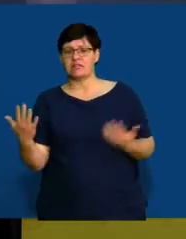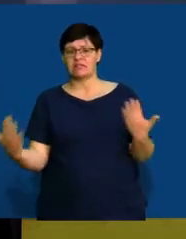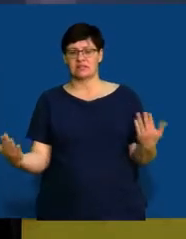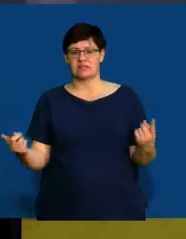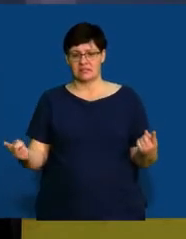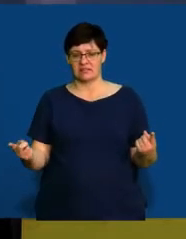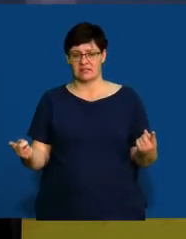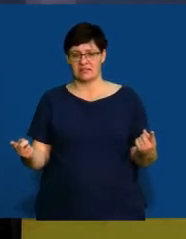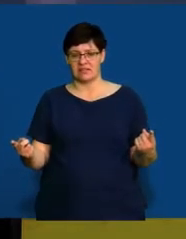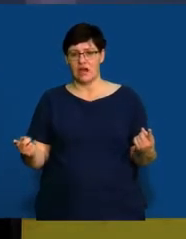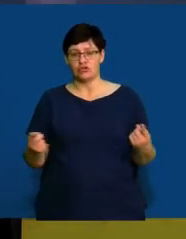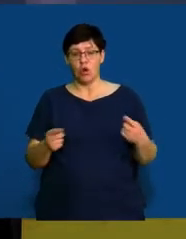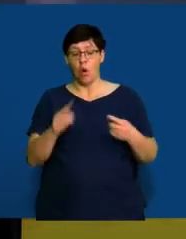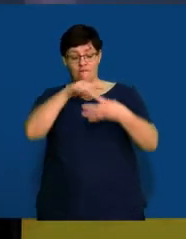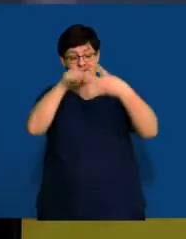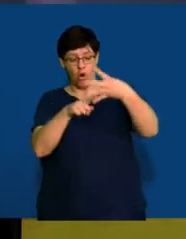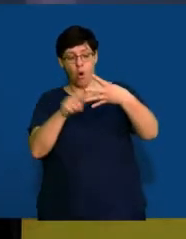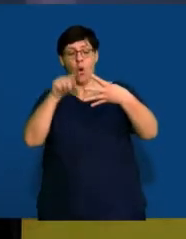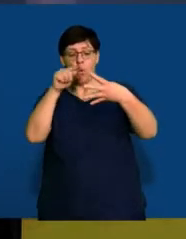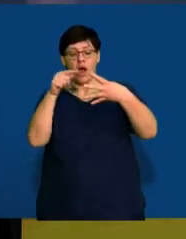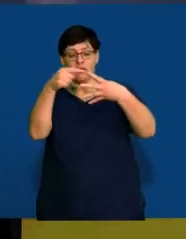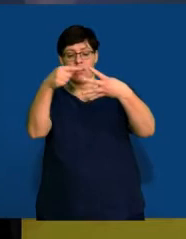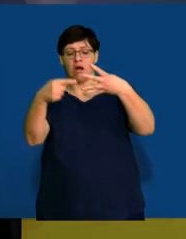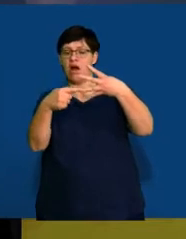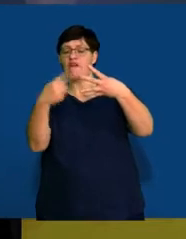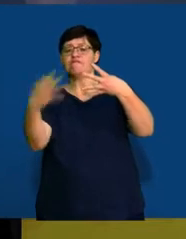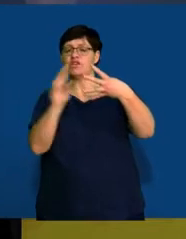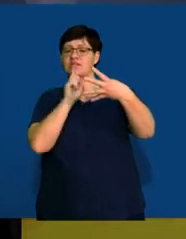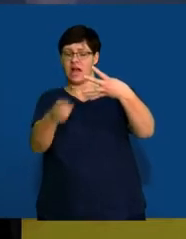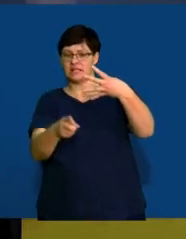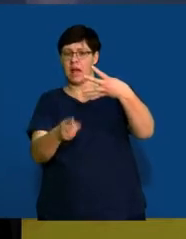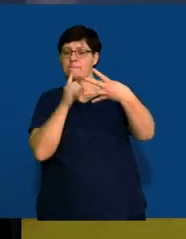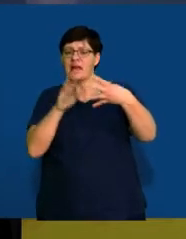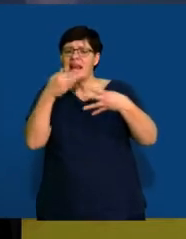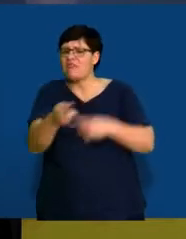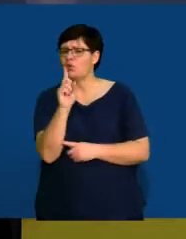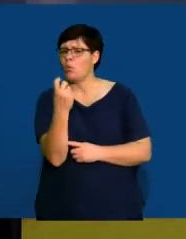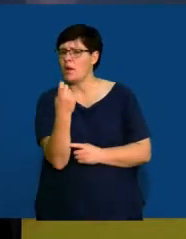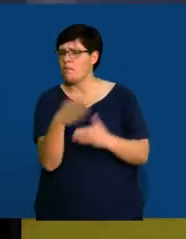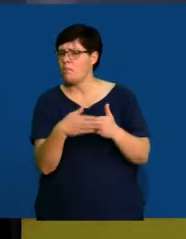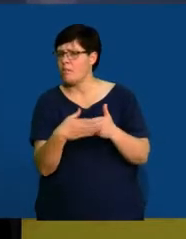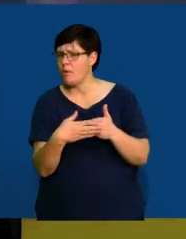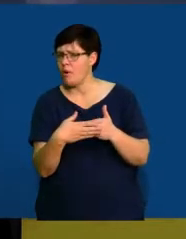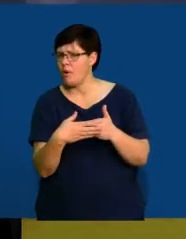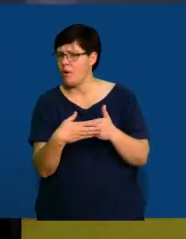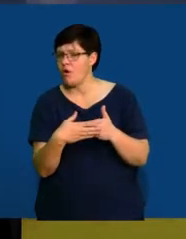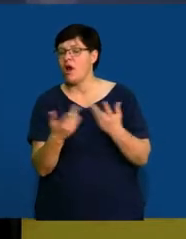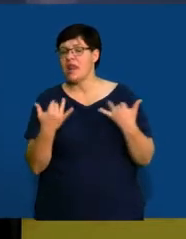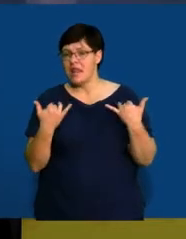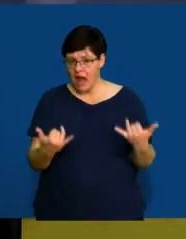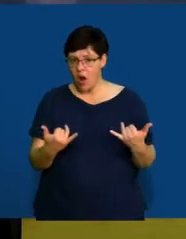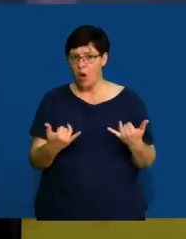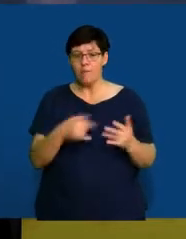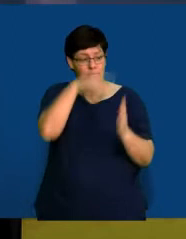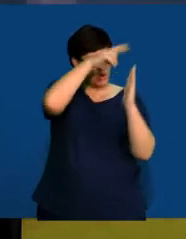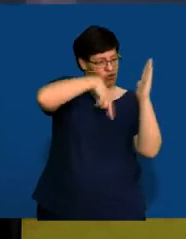questions answered out of 4, and we've got to answer 1 more question. Within the 2 hours, you have been able to read